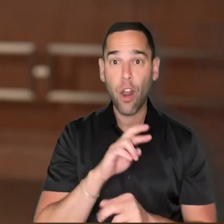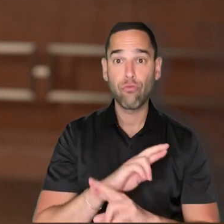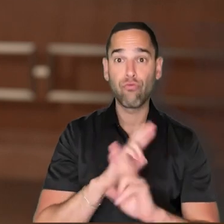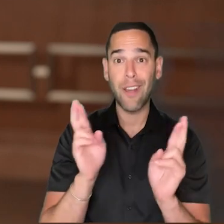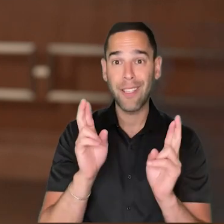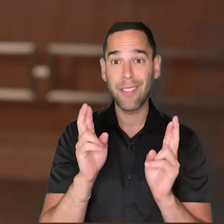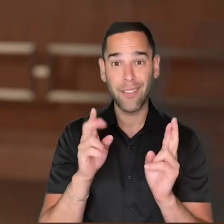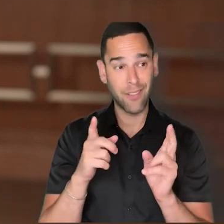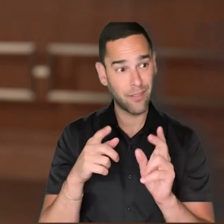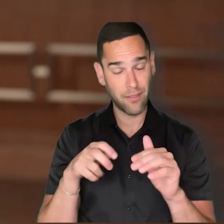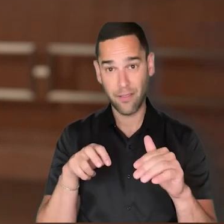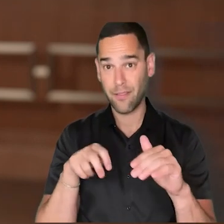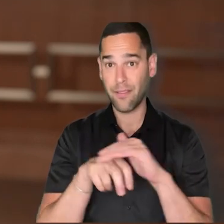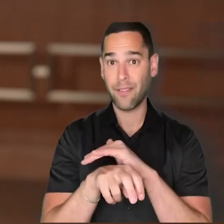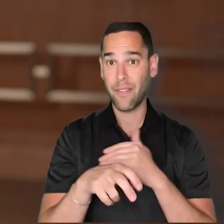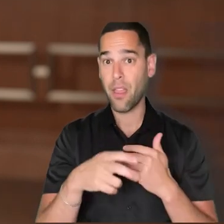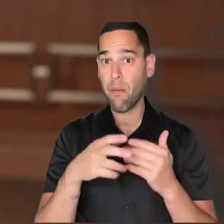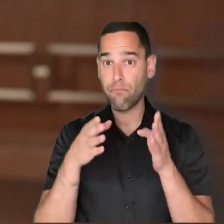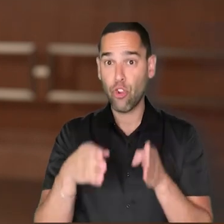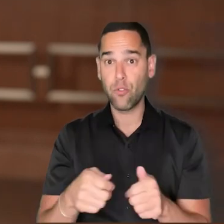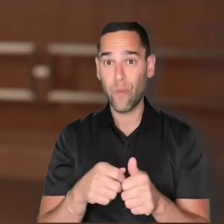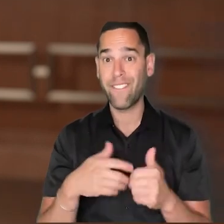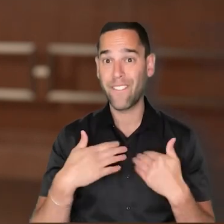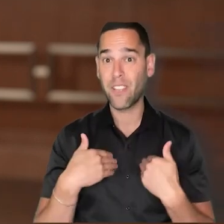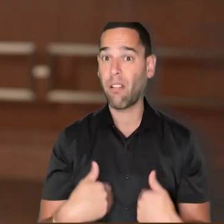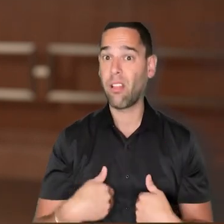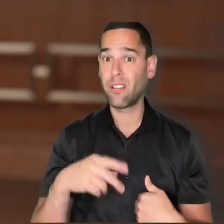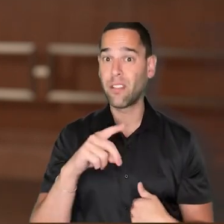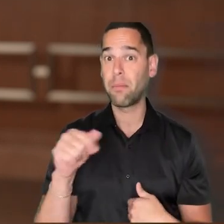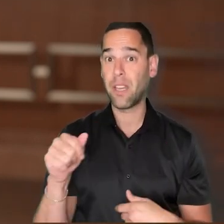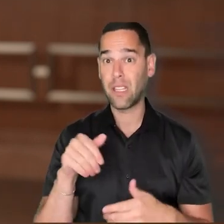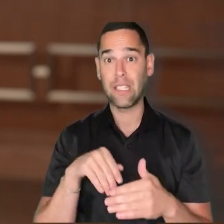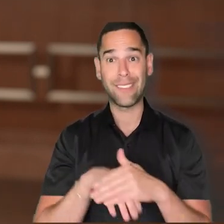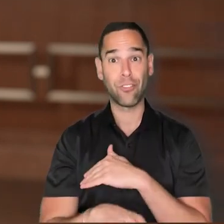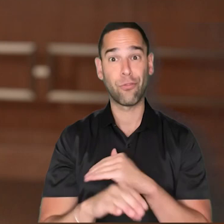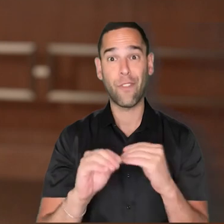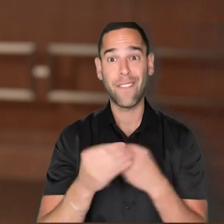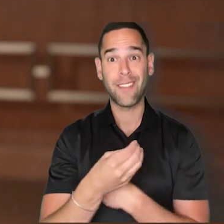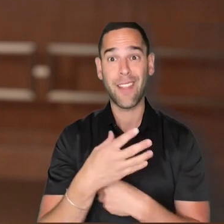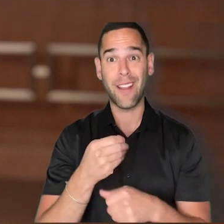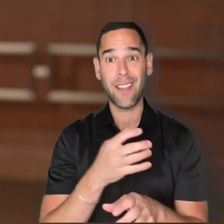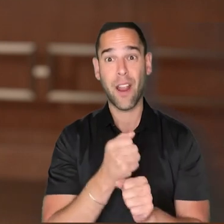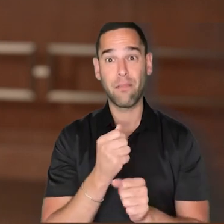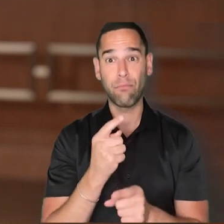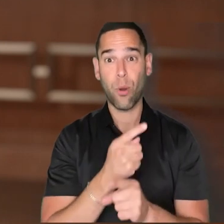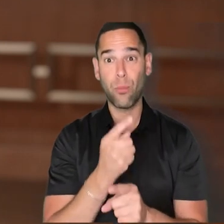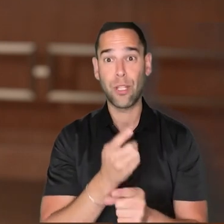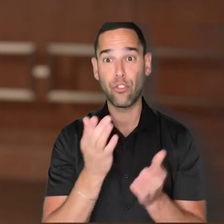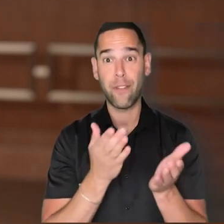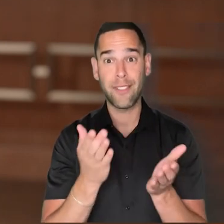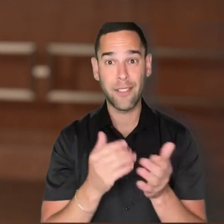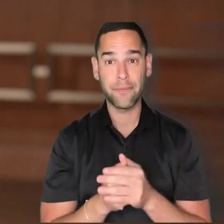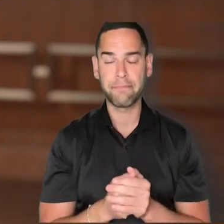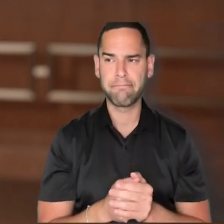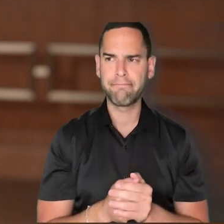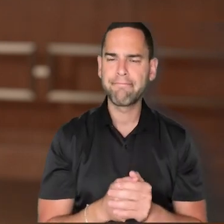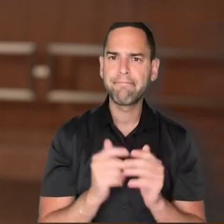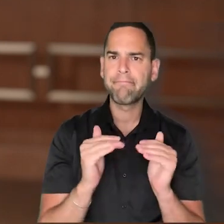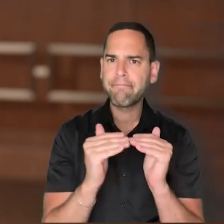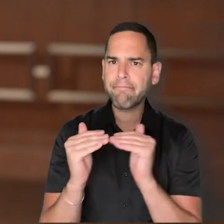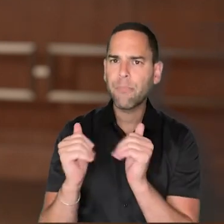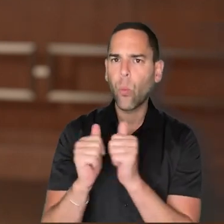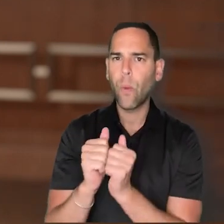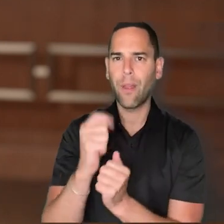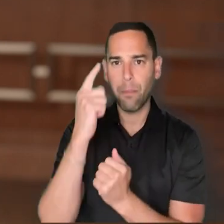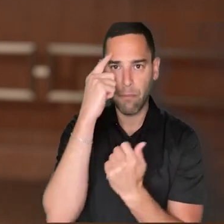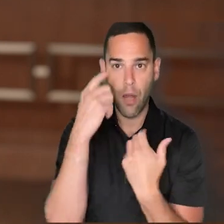have someone, for example, with a physical disability, be able to come into their office and get appropriate services. And likewise, for people